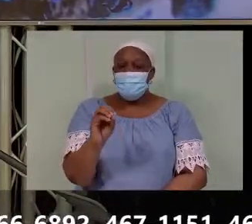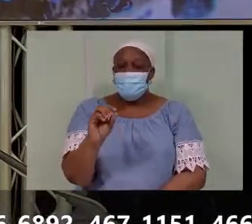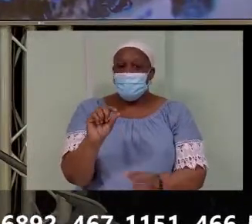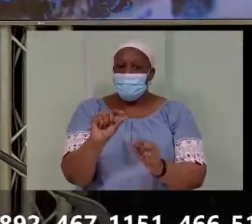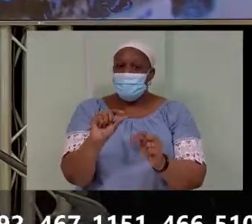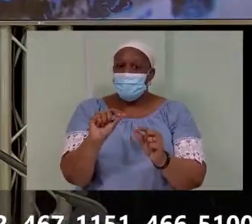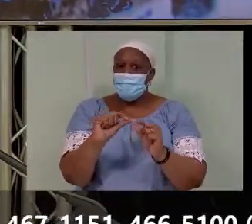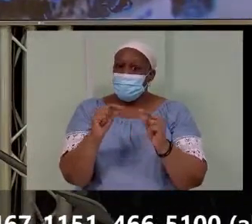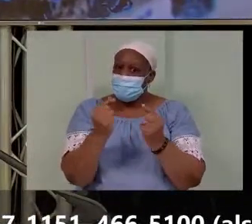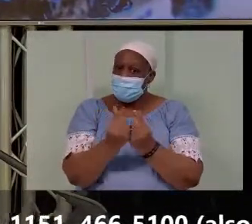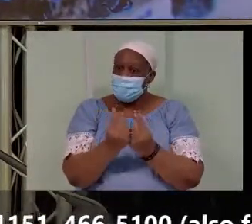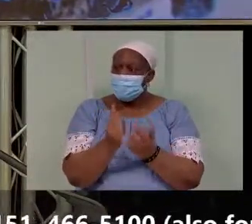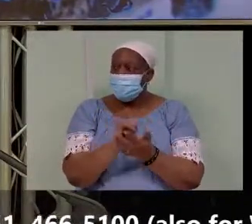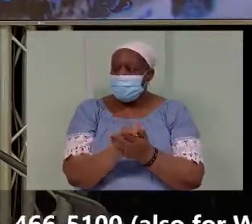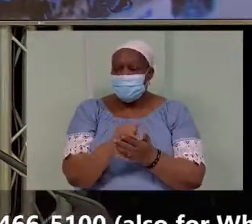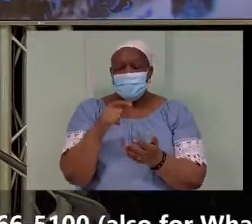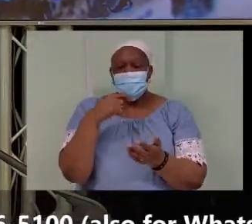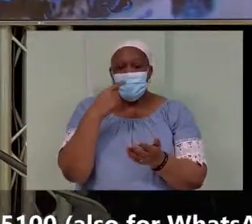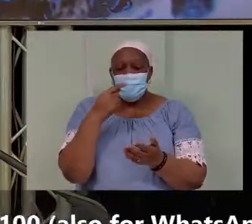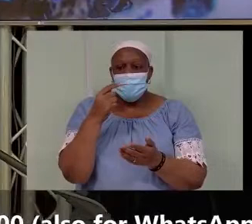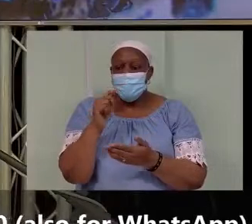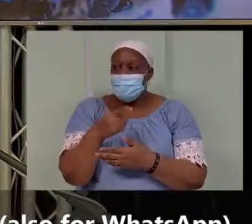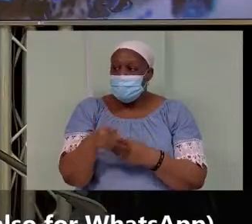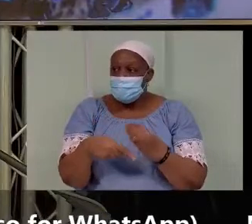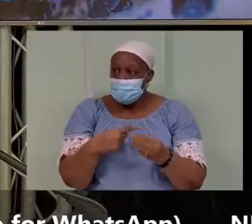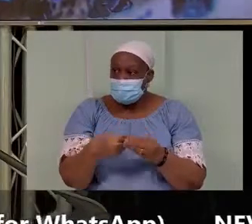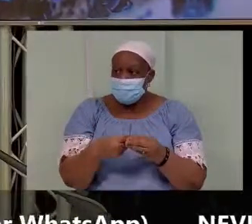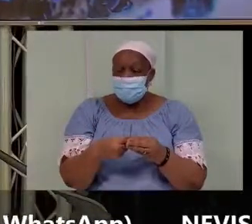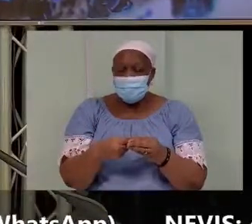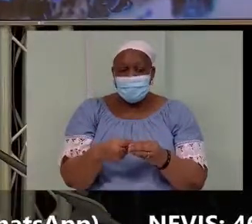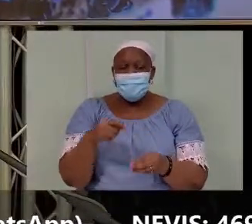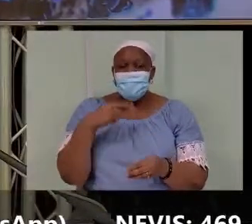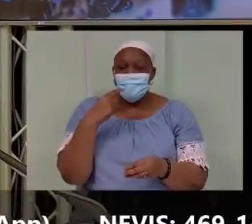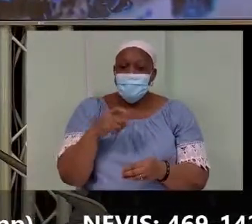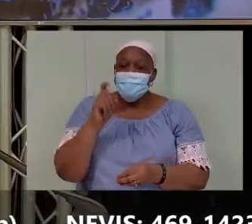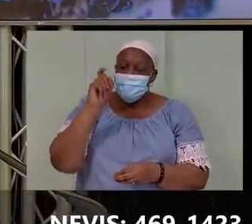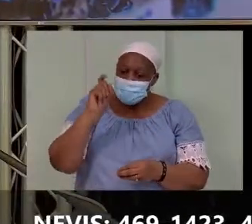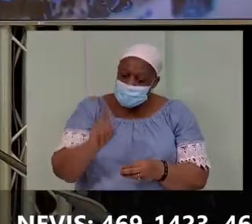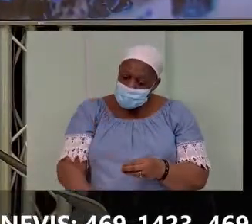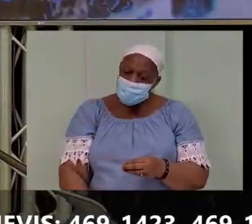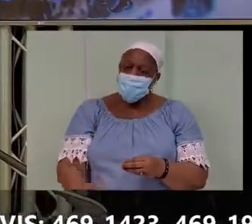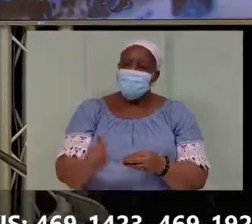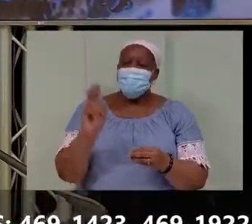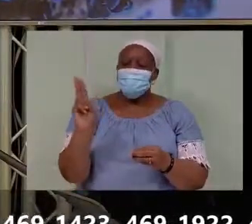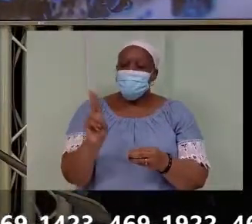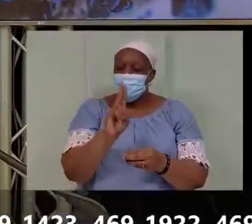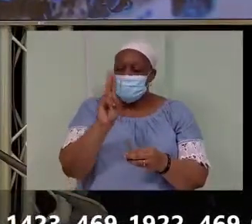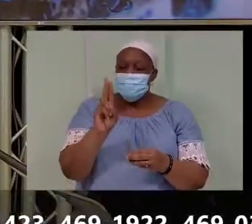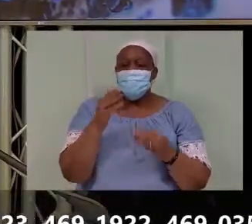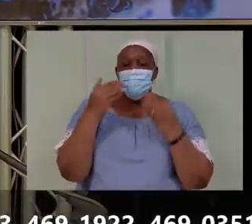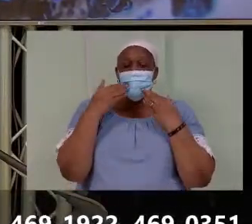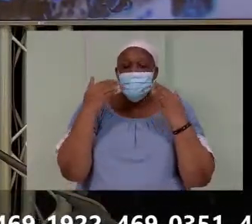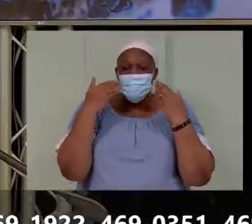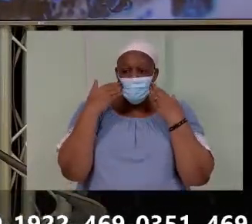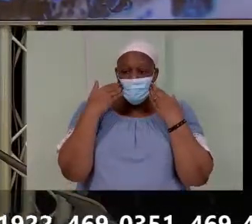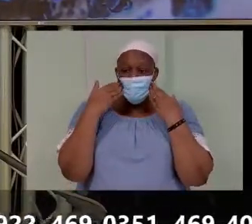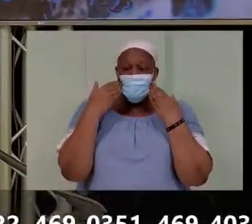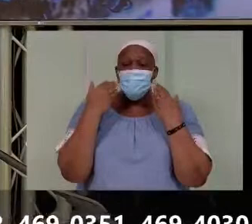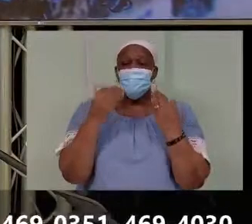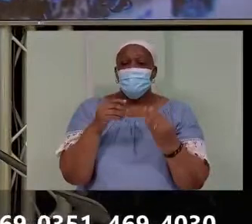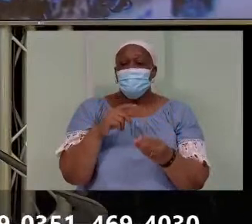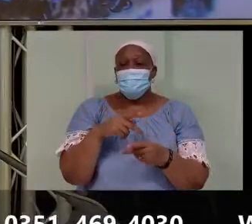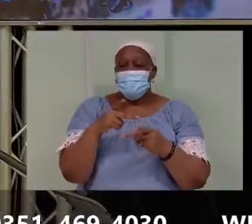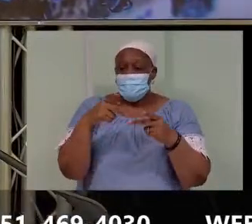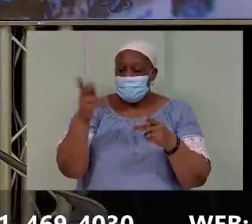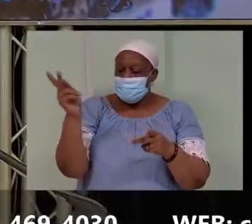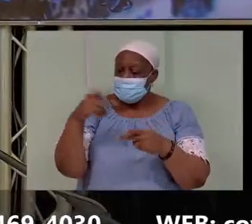that they encourage the use of masks in public places, the non-surgical mask in public